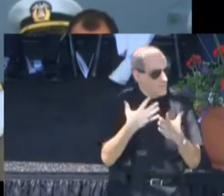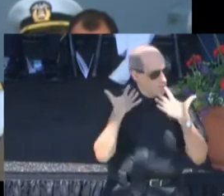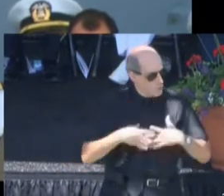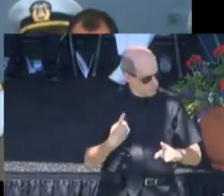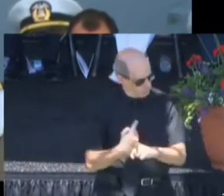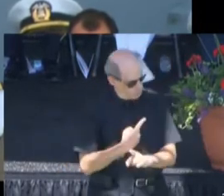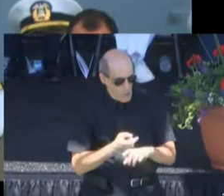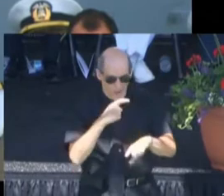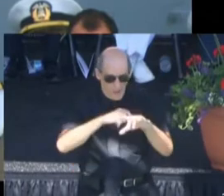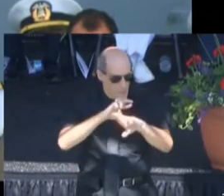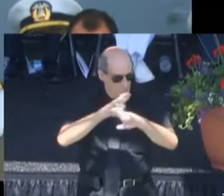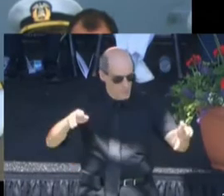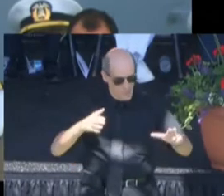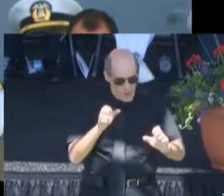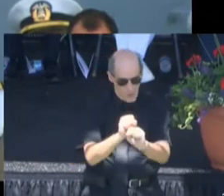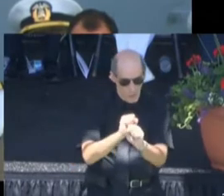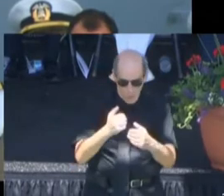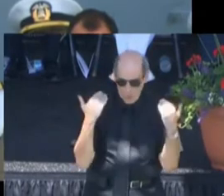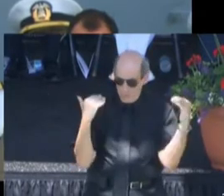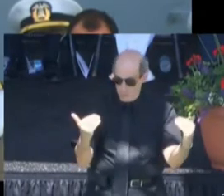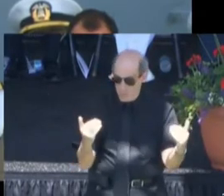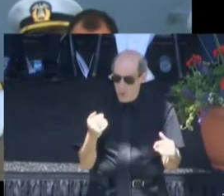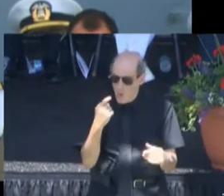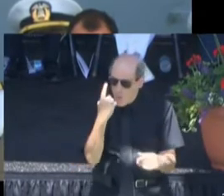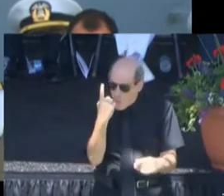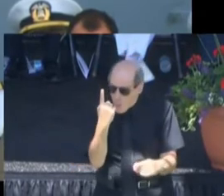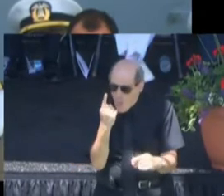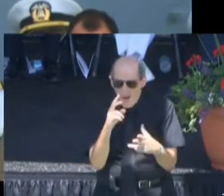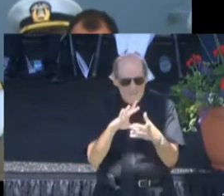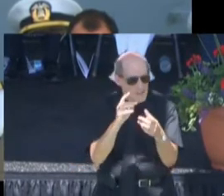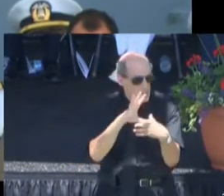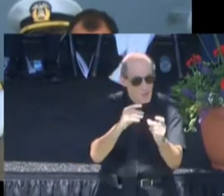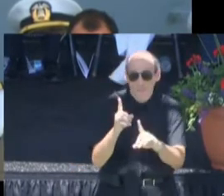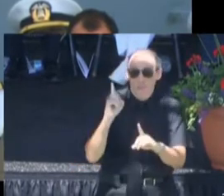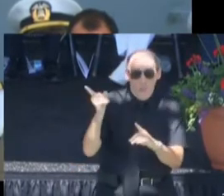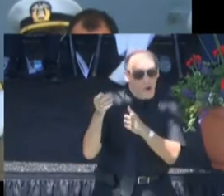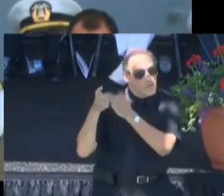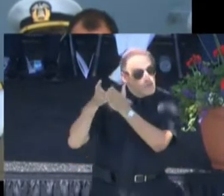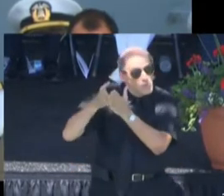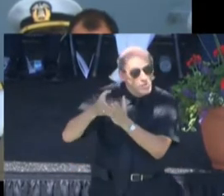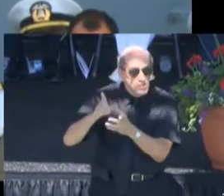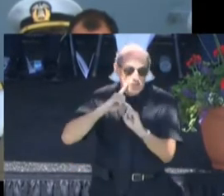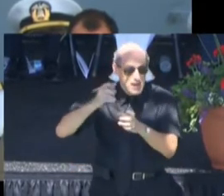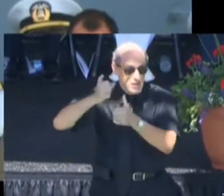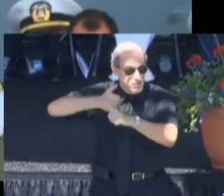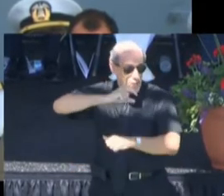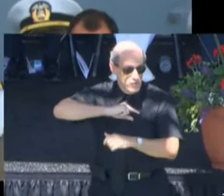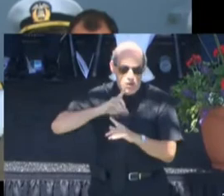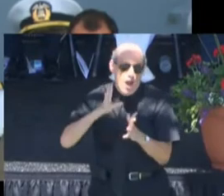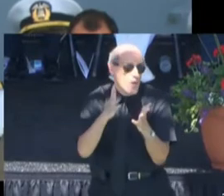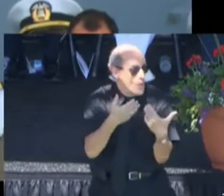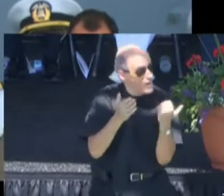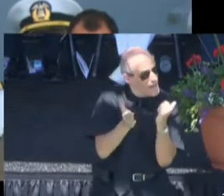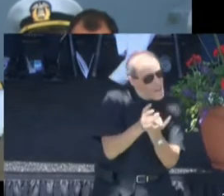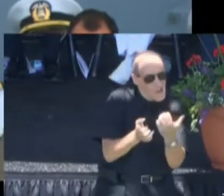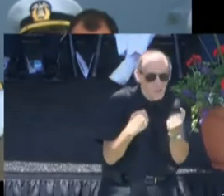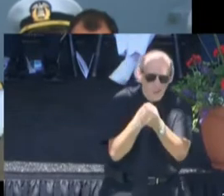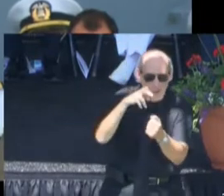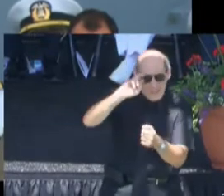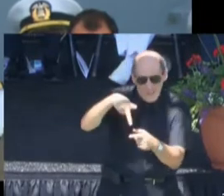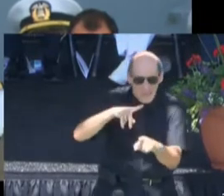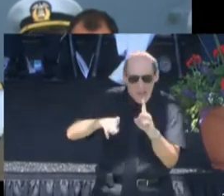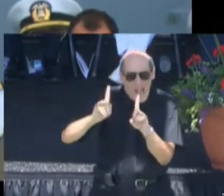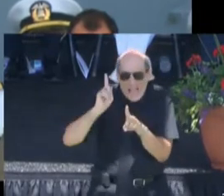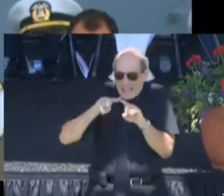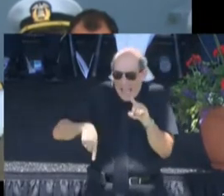on time, ready to work. And just one little sea story. One cruiser CO said, I would really like to help support Kings Point midshipmen, but I